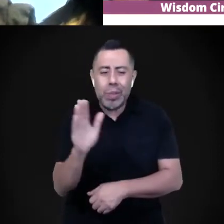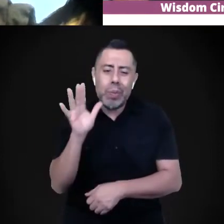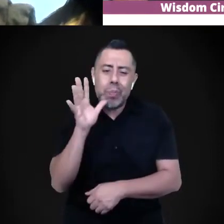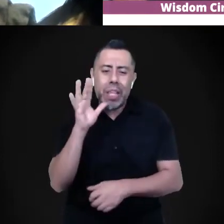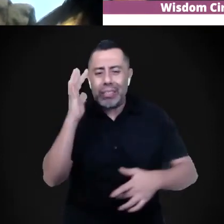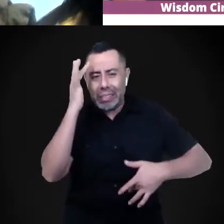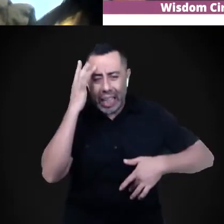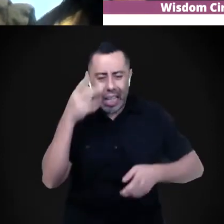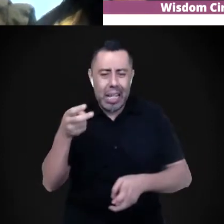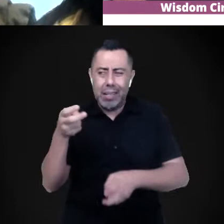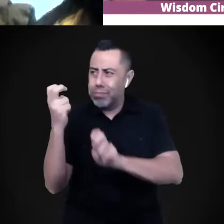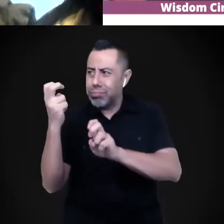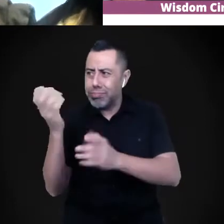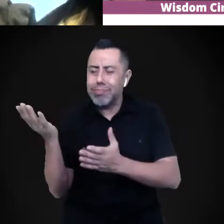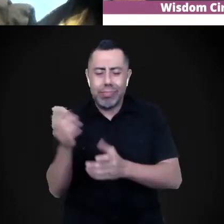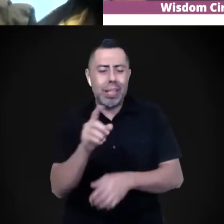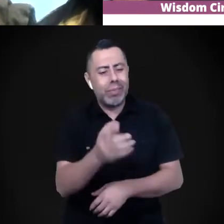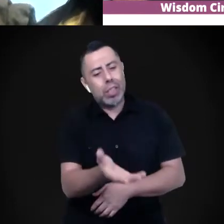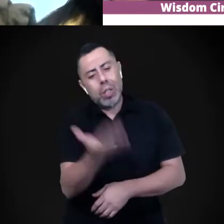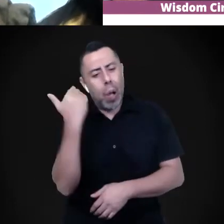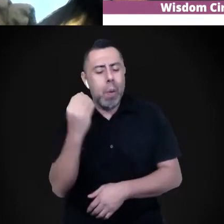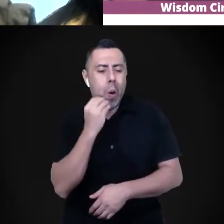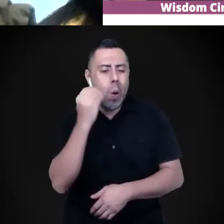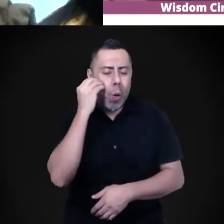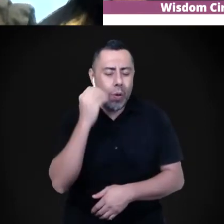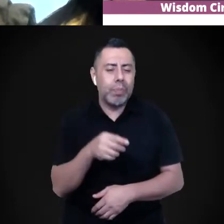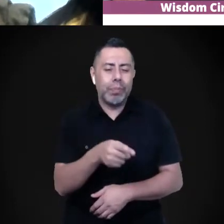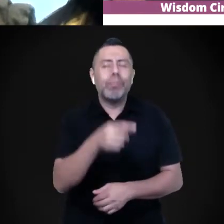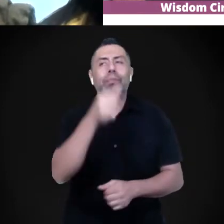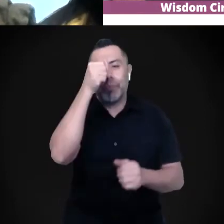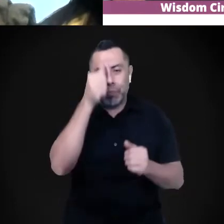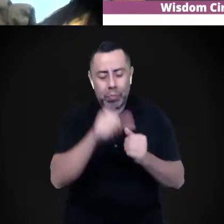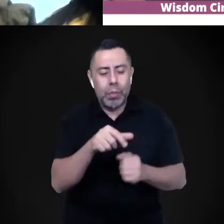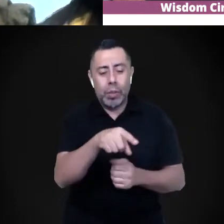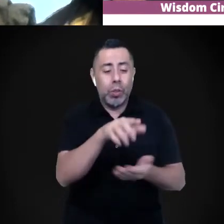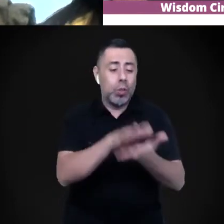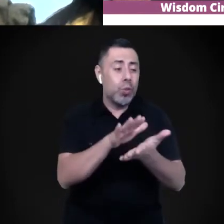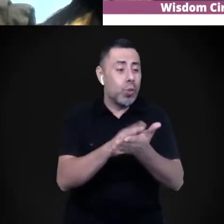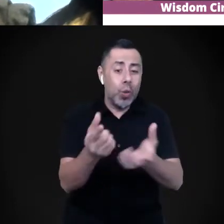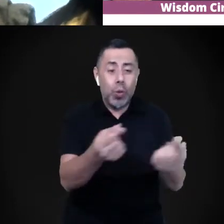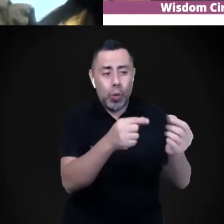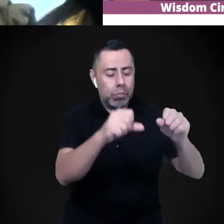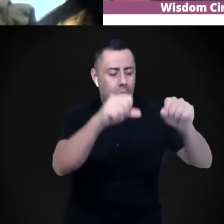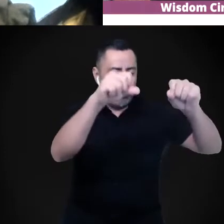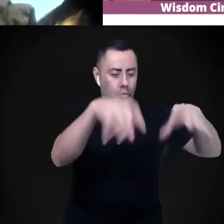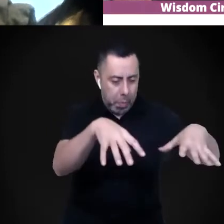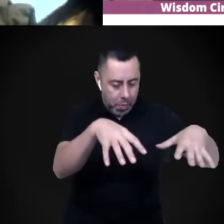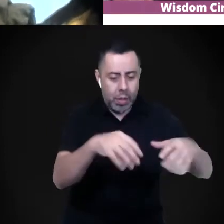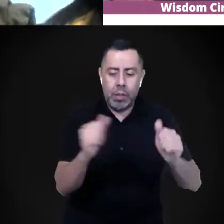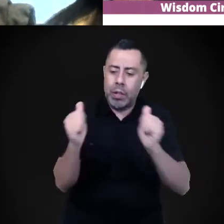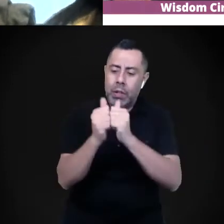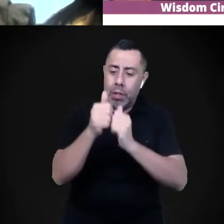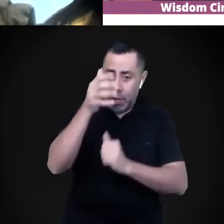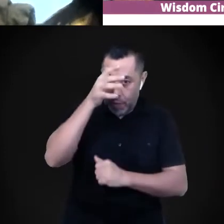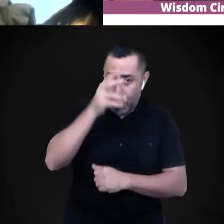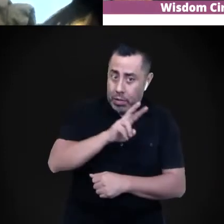home. So from there, she went home, she dropped everything, left with dad, came home to the